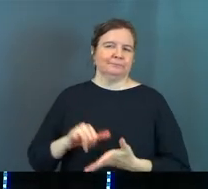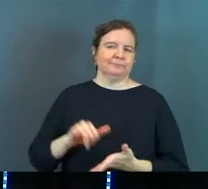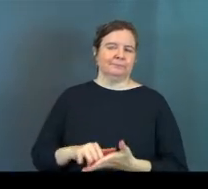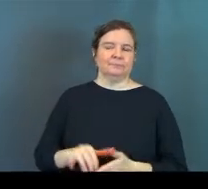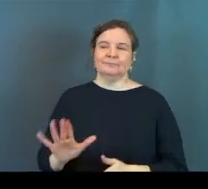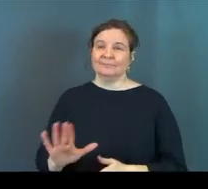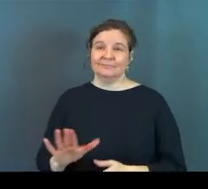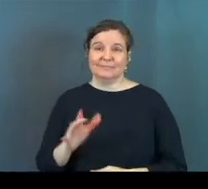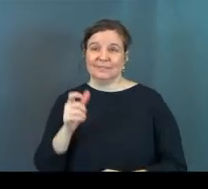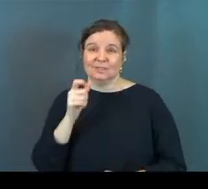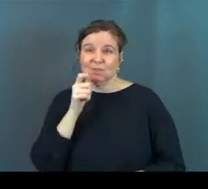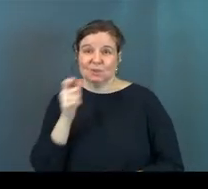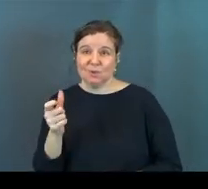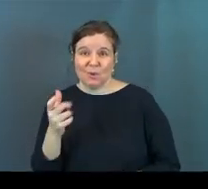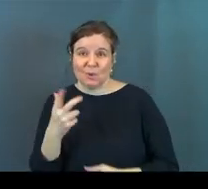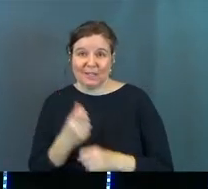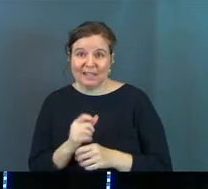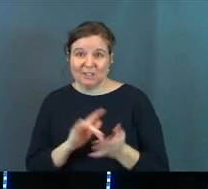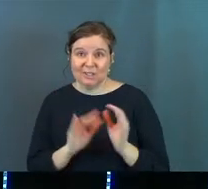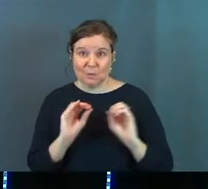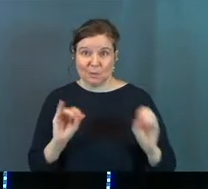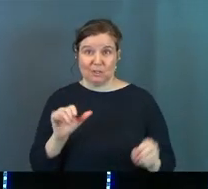You don't get Jesus without Jonah.